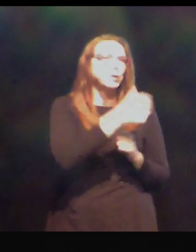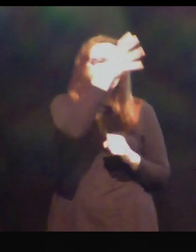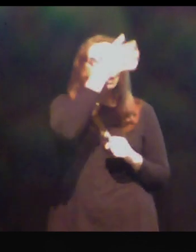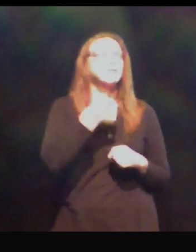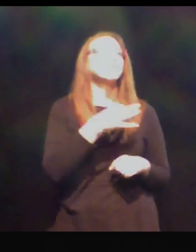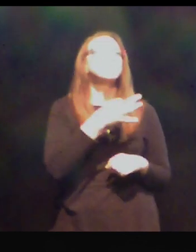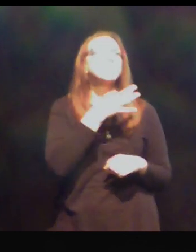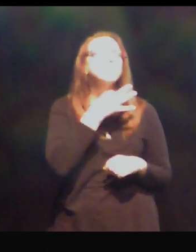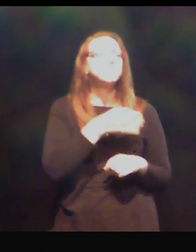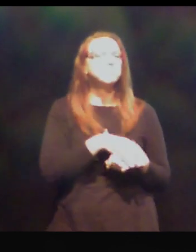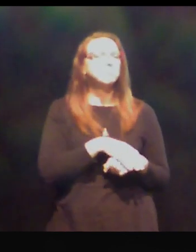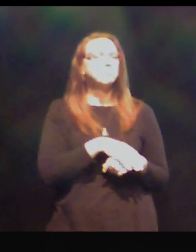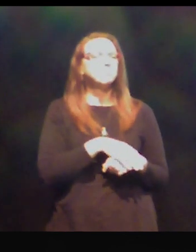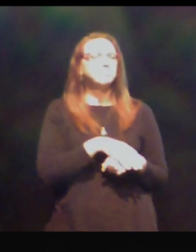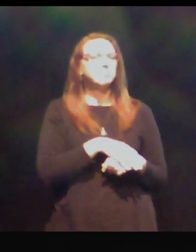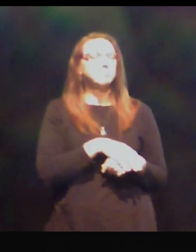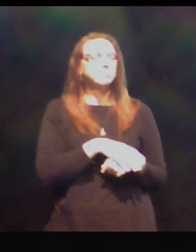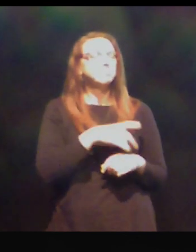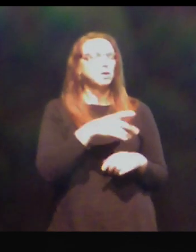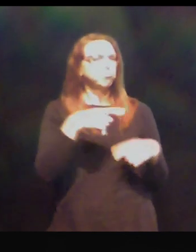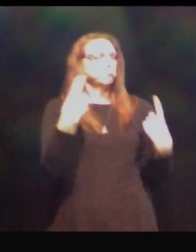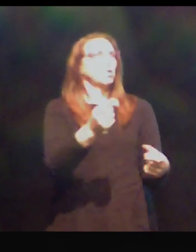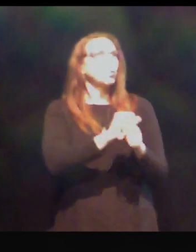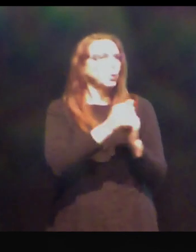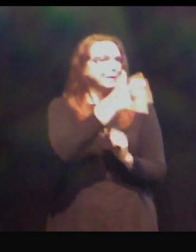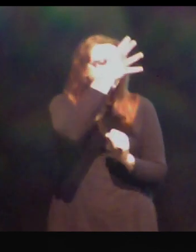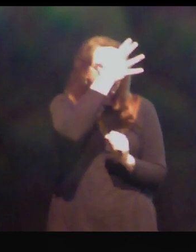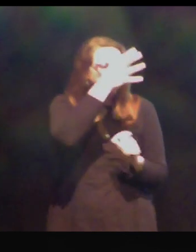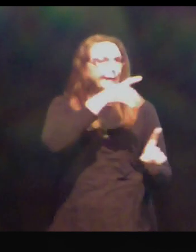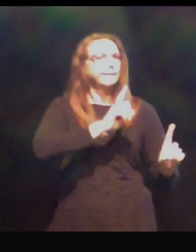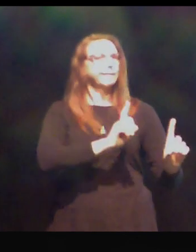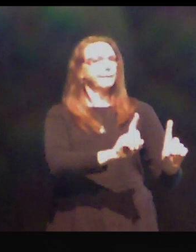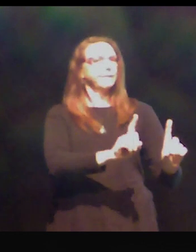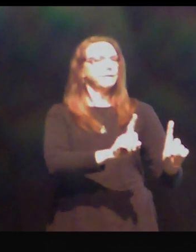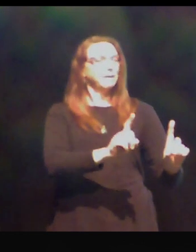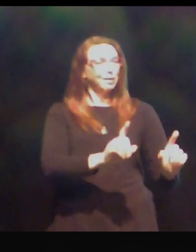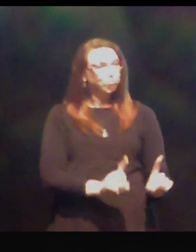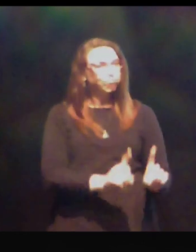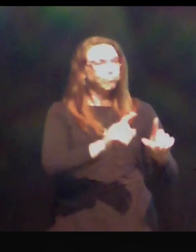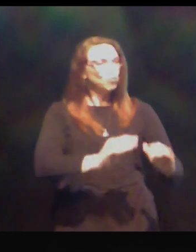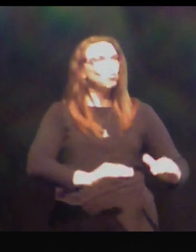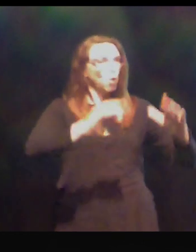advantages do you feel as though you have having your dad and growing up working?